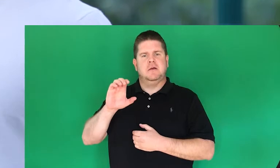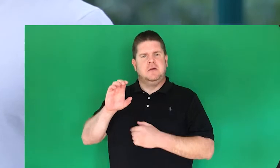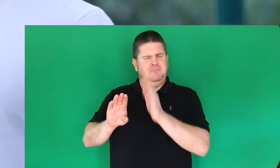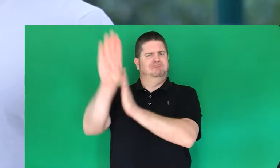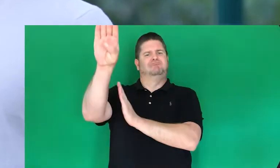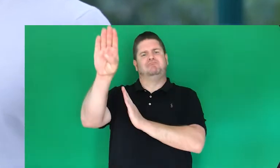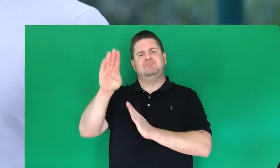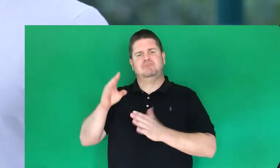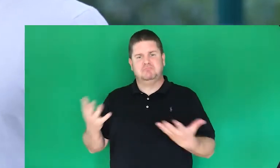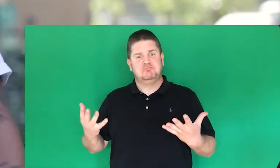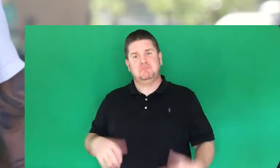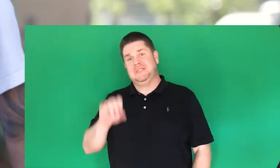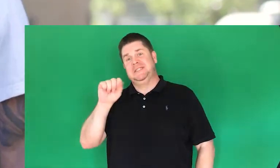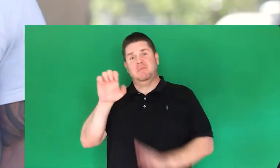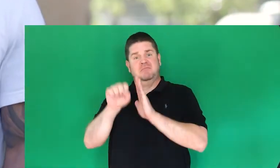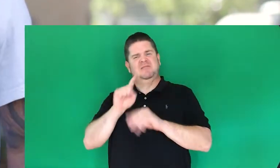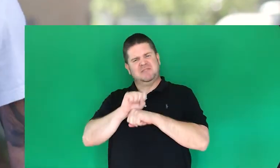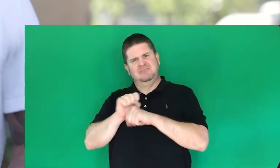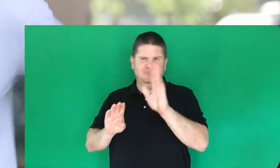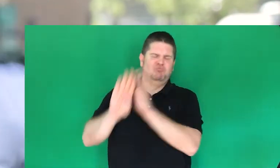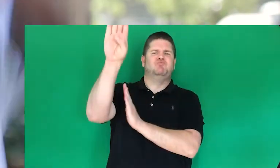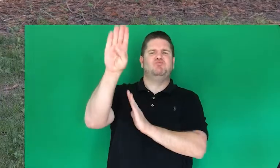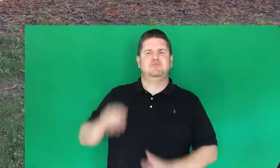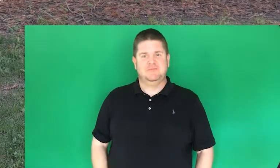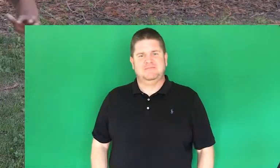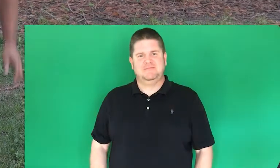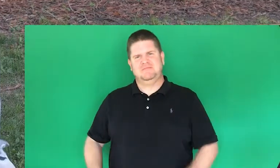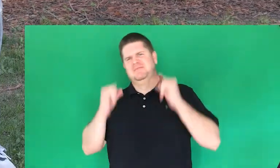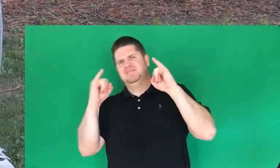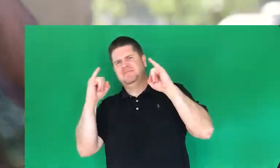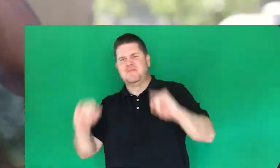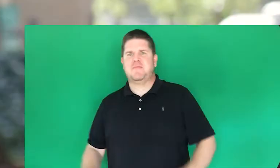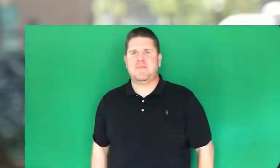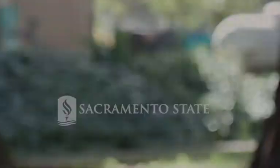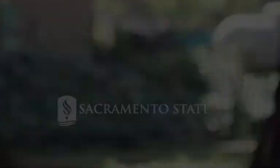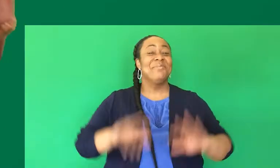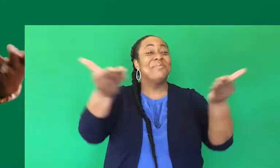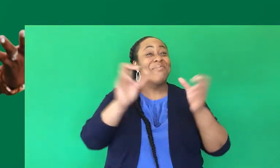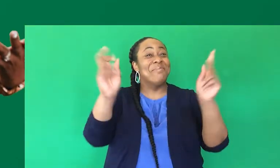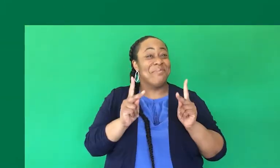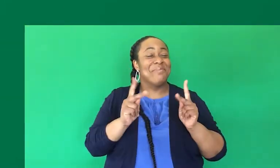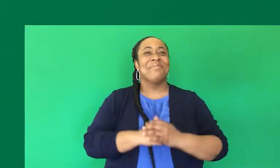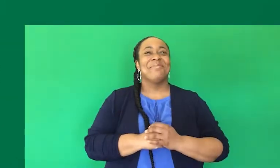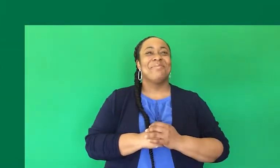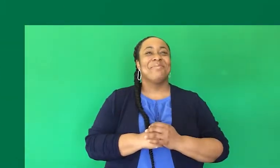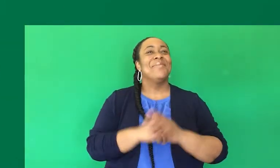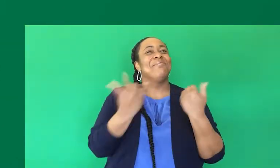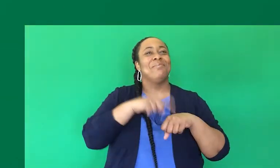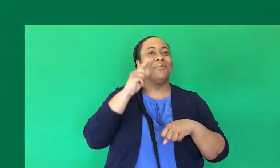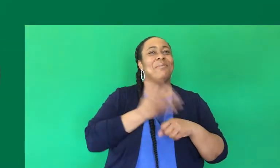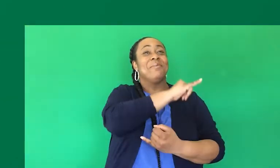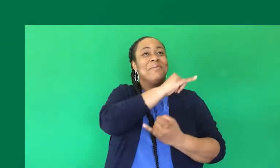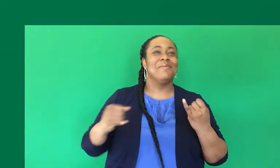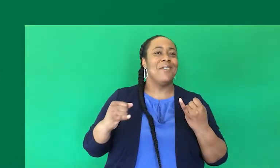State students on the rise. Sac State is on the rise. Stingers up! Welcome back.